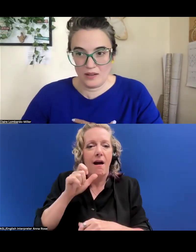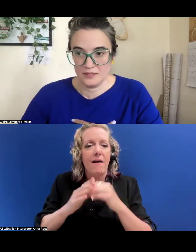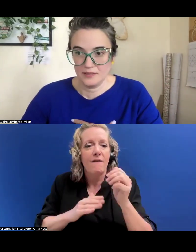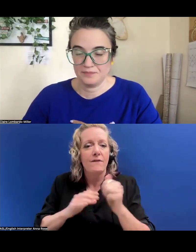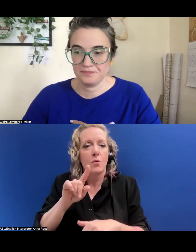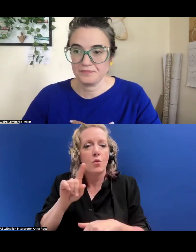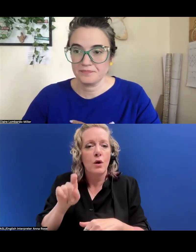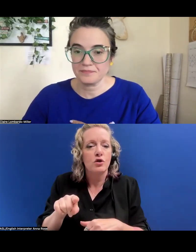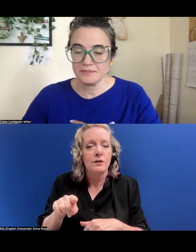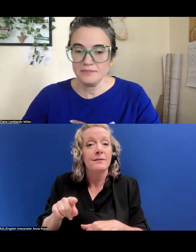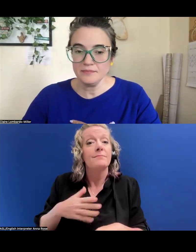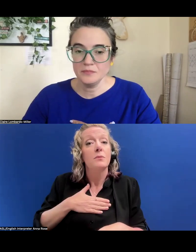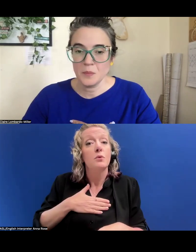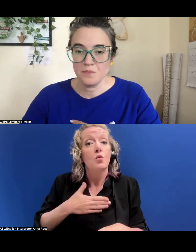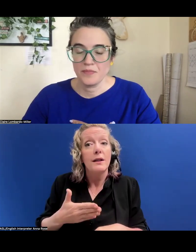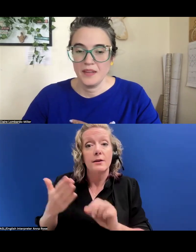well.